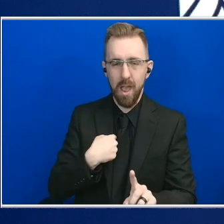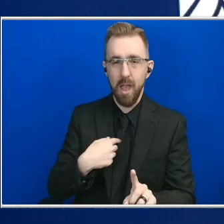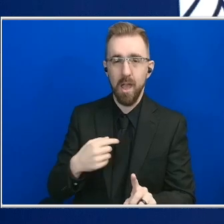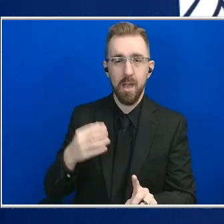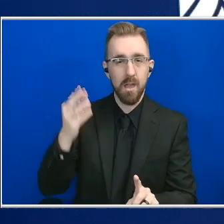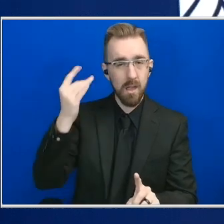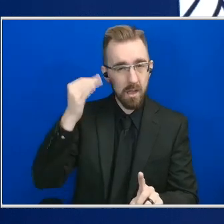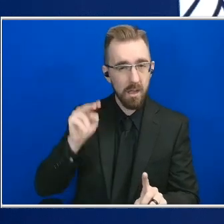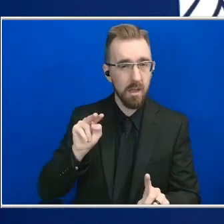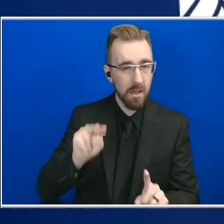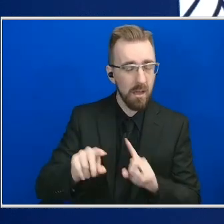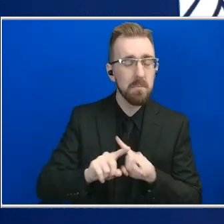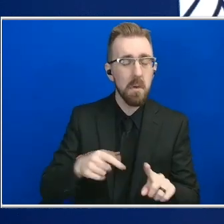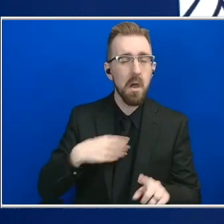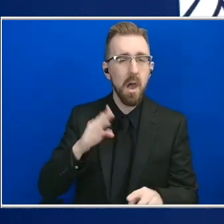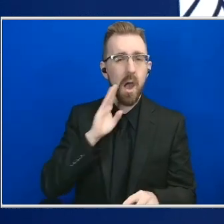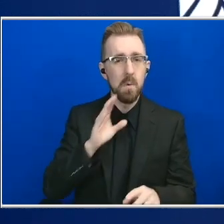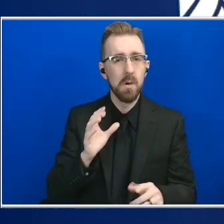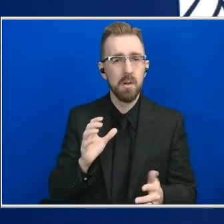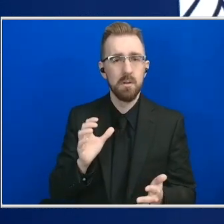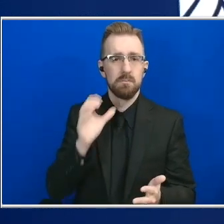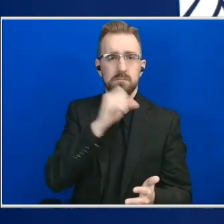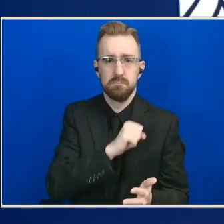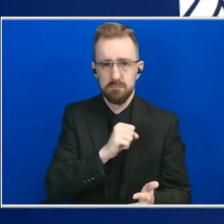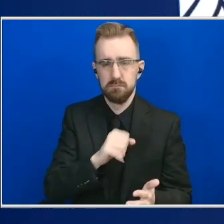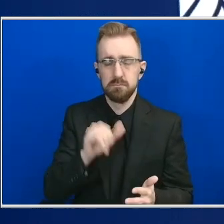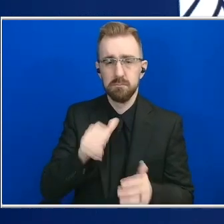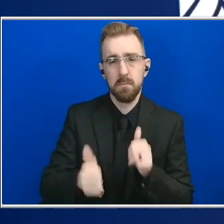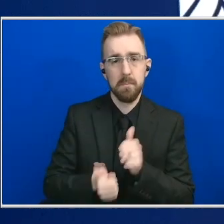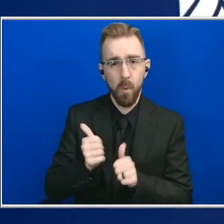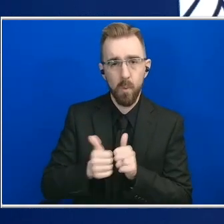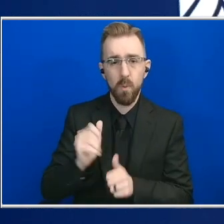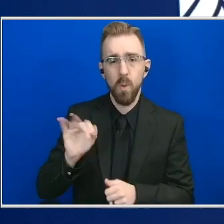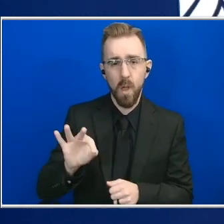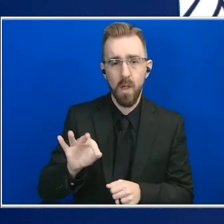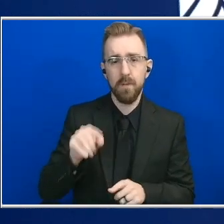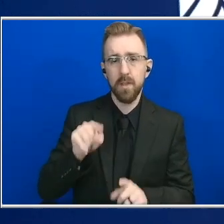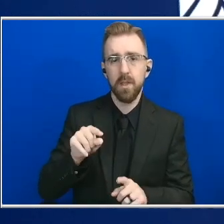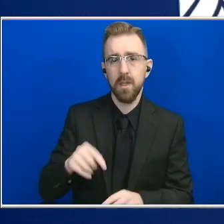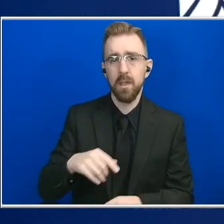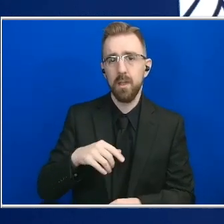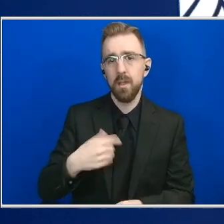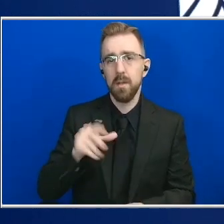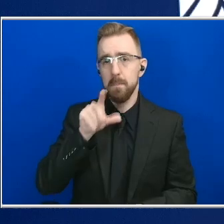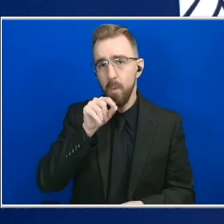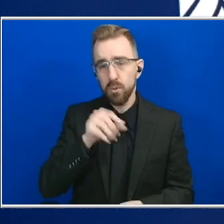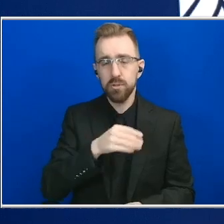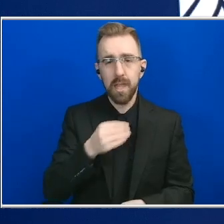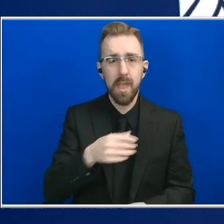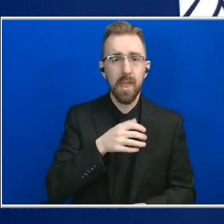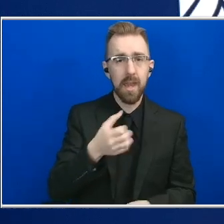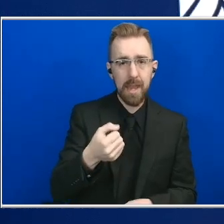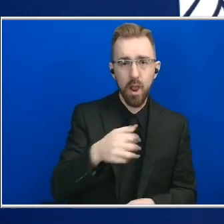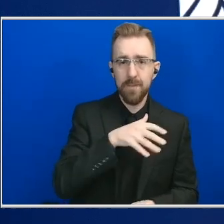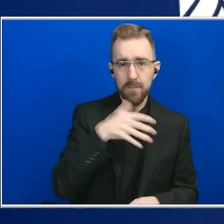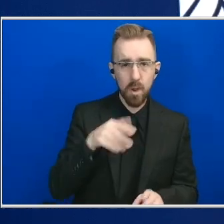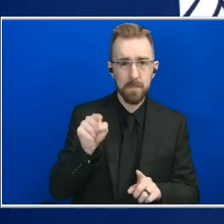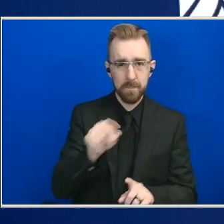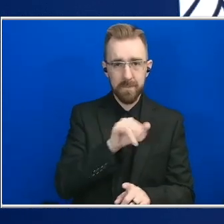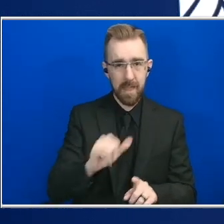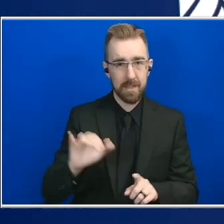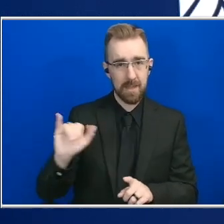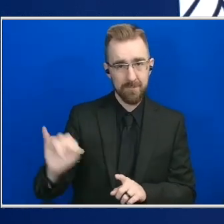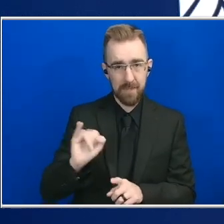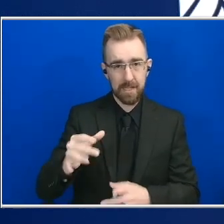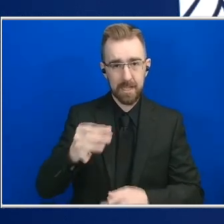would venture to say that the vast majority of these poultry farm and dairy farm workers that have been infected may not